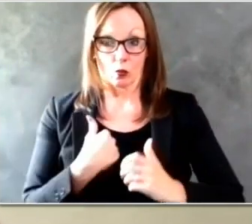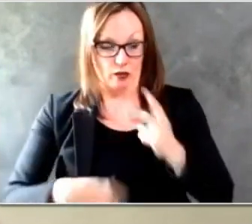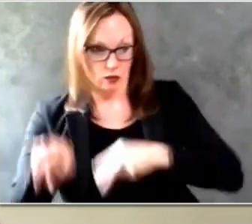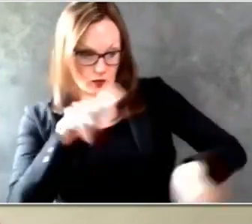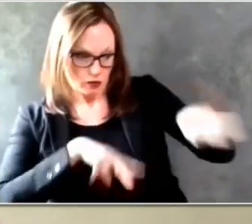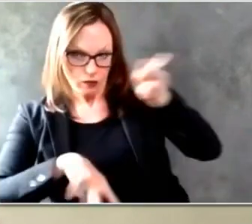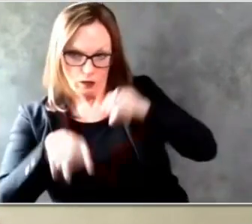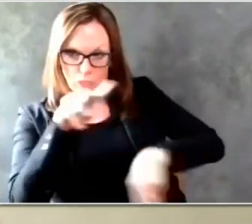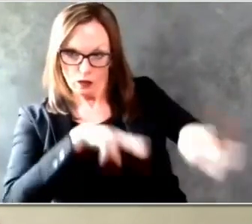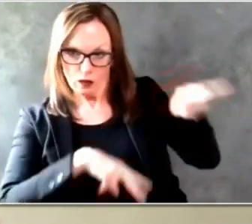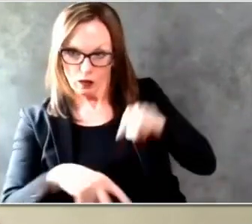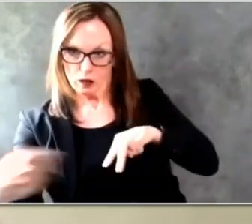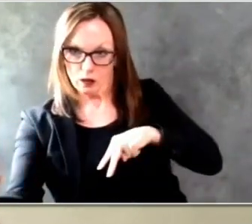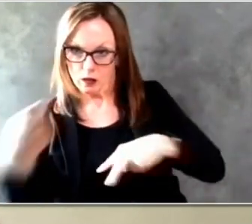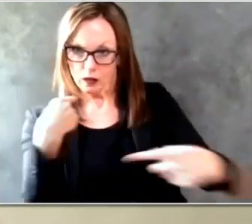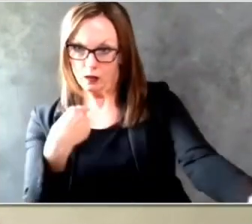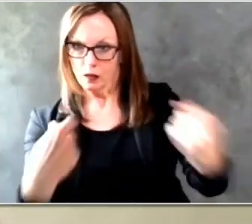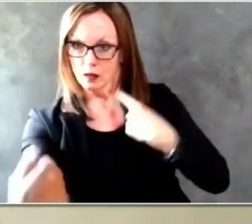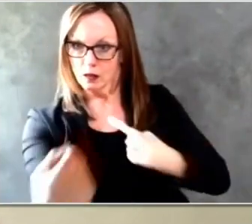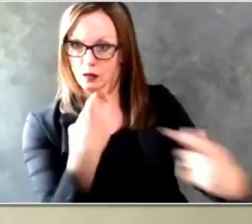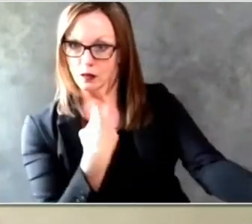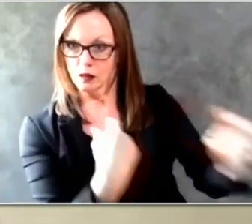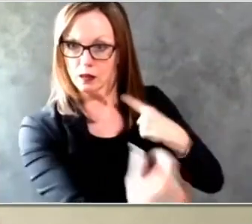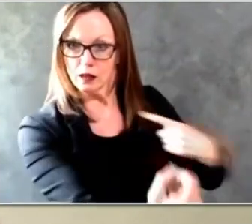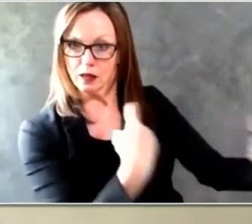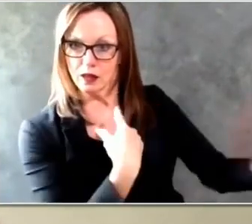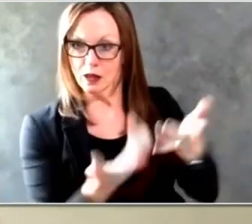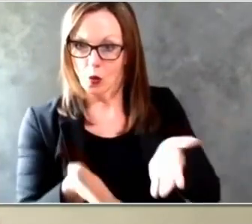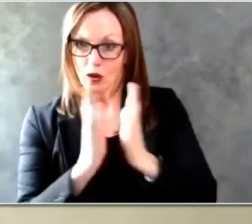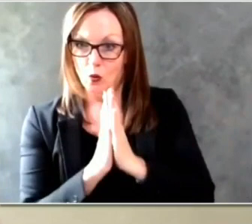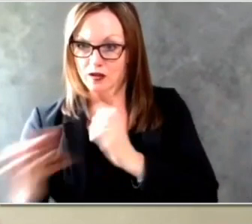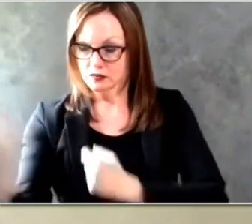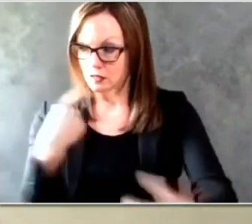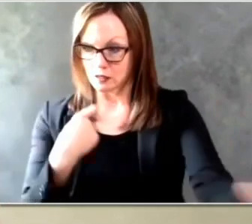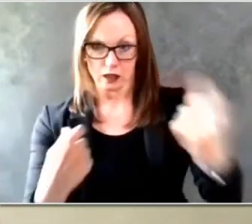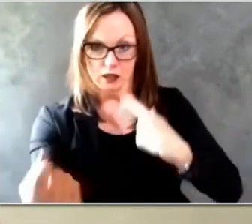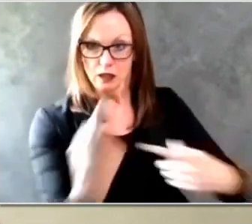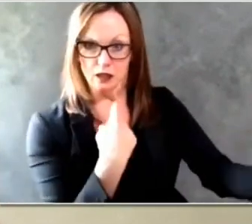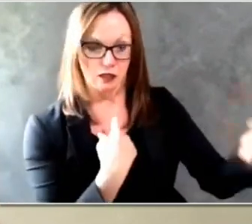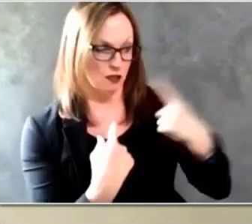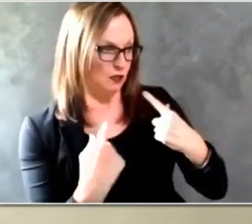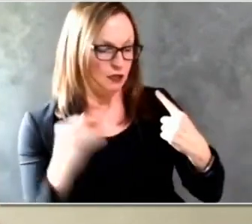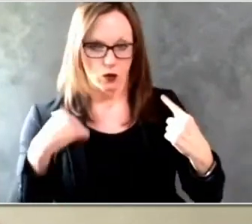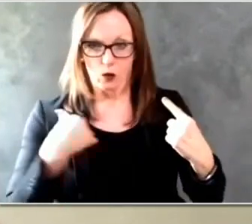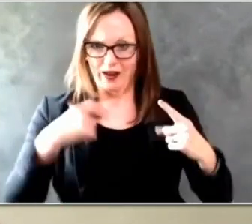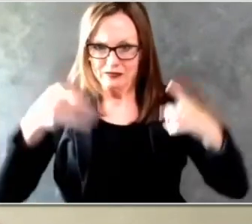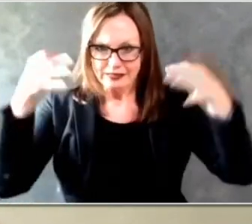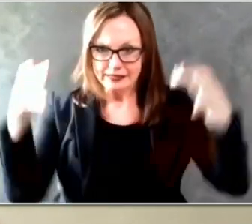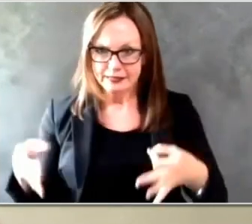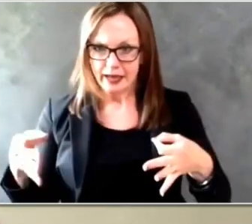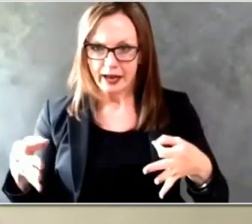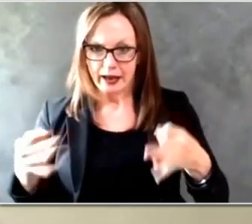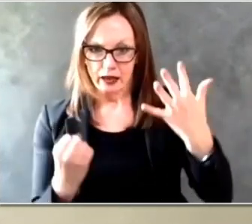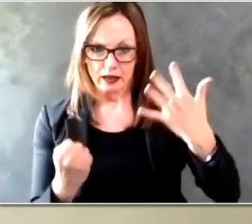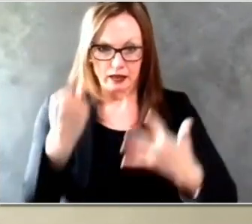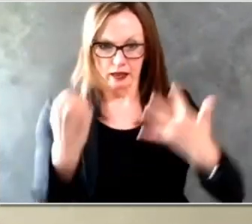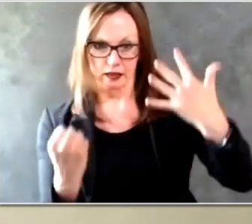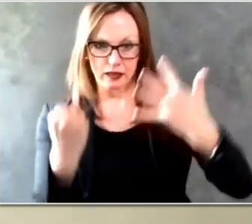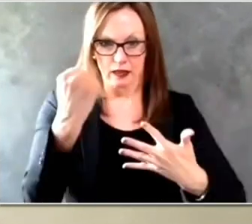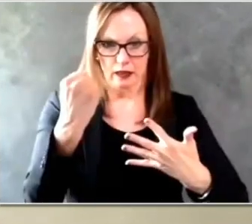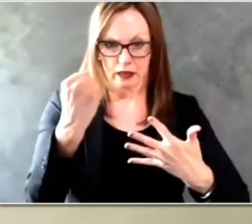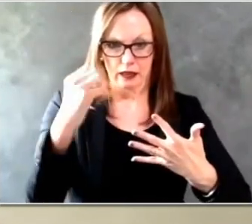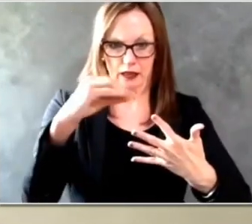timing, then that's what we would do. And we would prioritize the more time-critical test sites first in terms